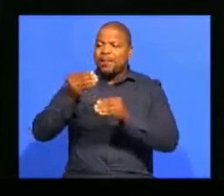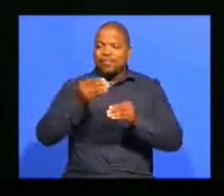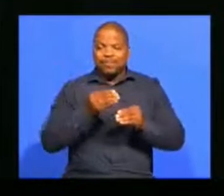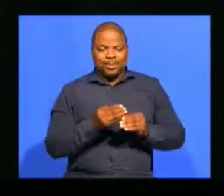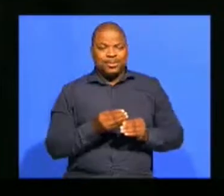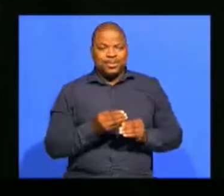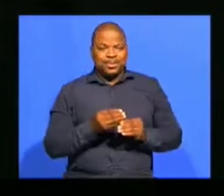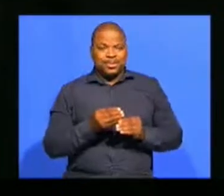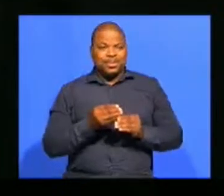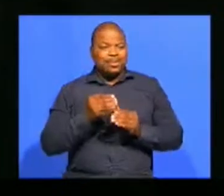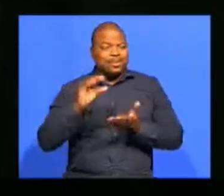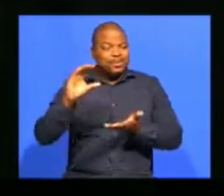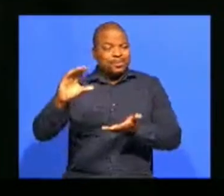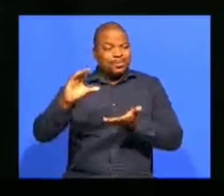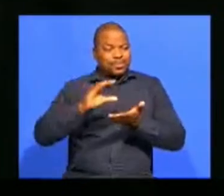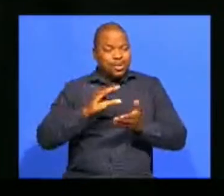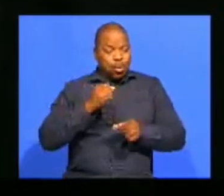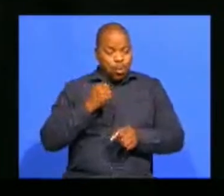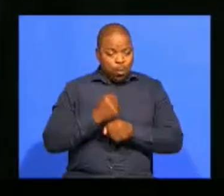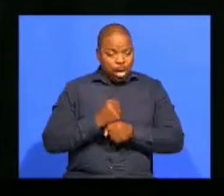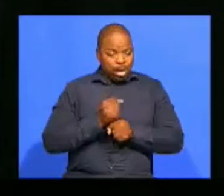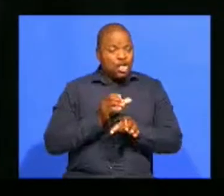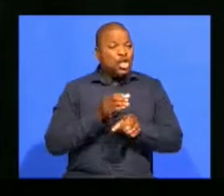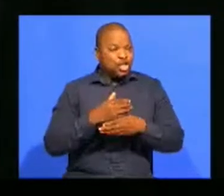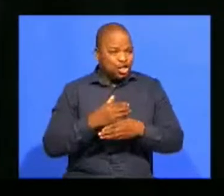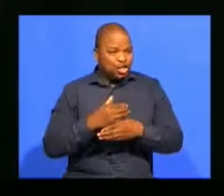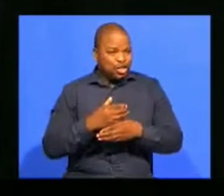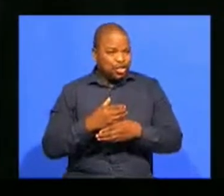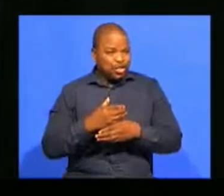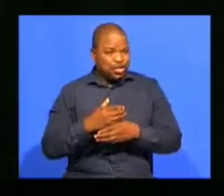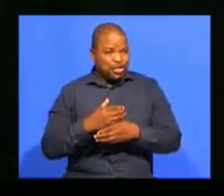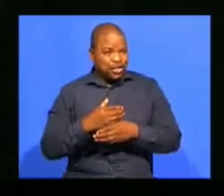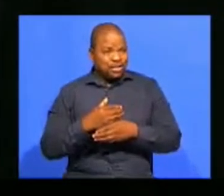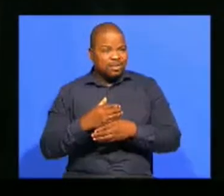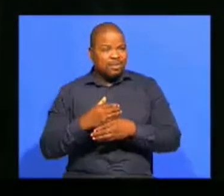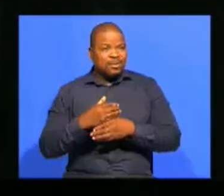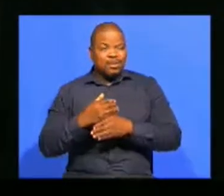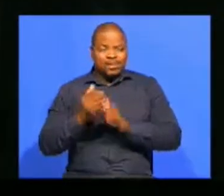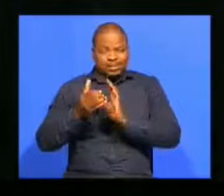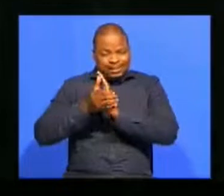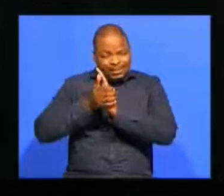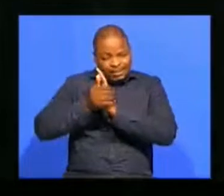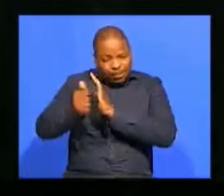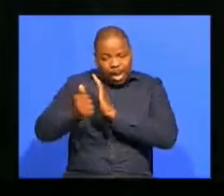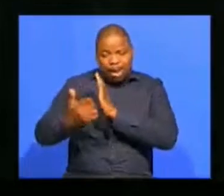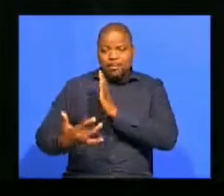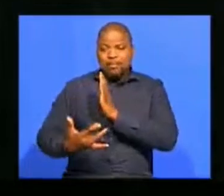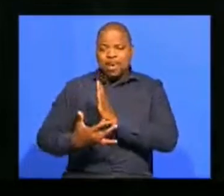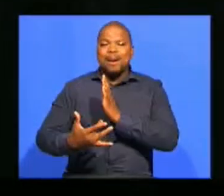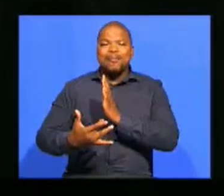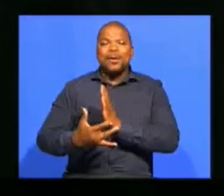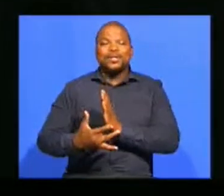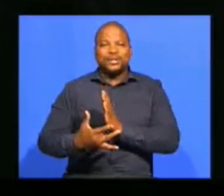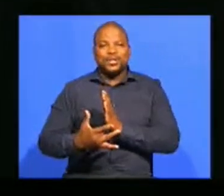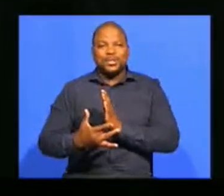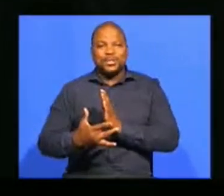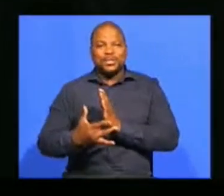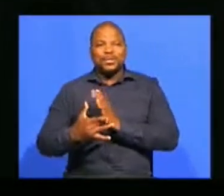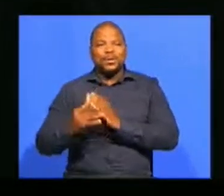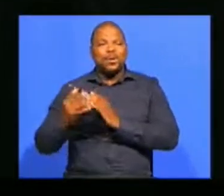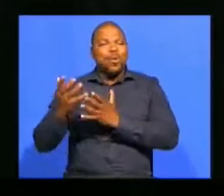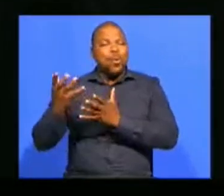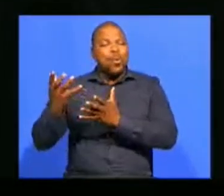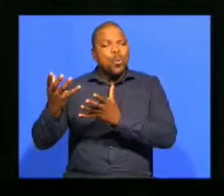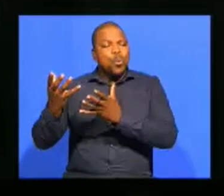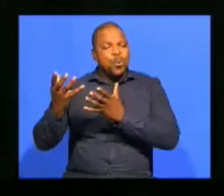that would bring about the jobs and the upscaling of technology that we're